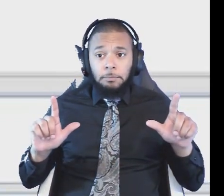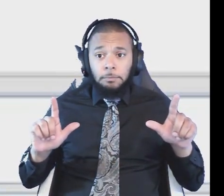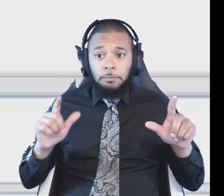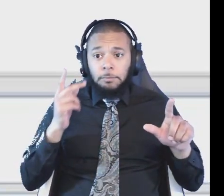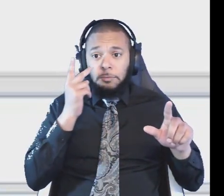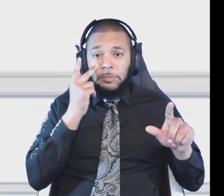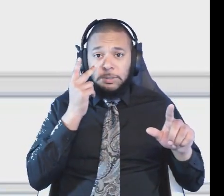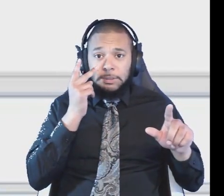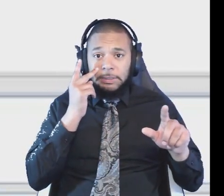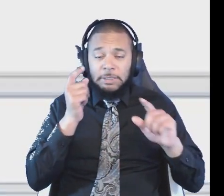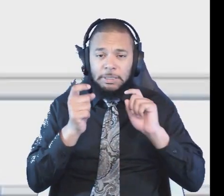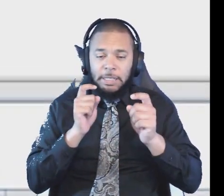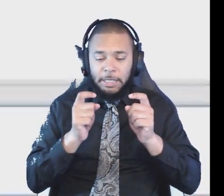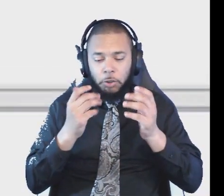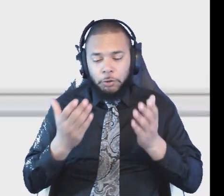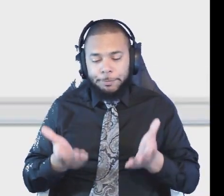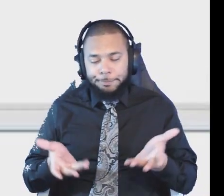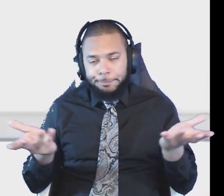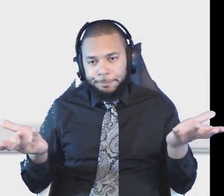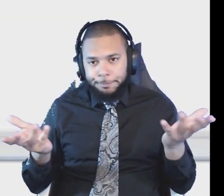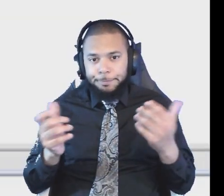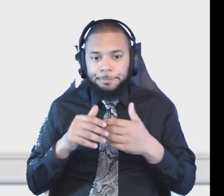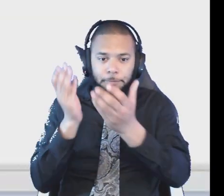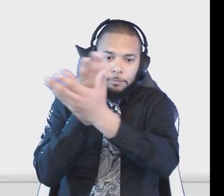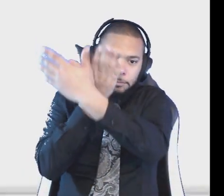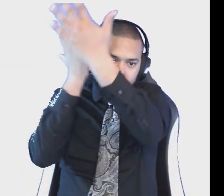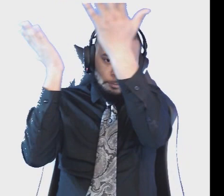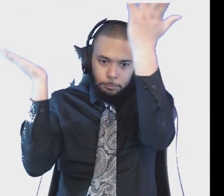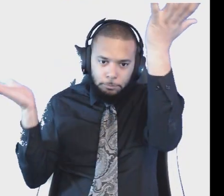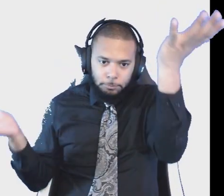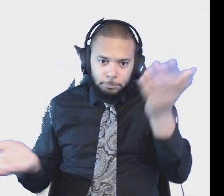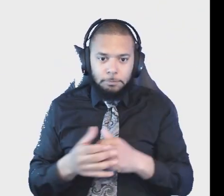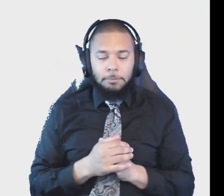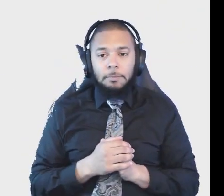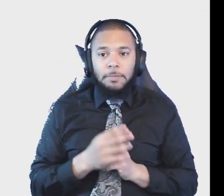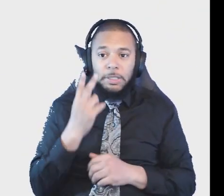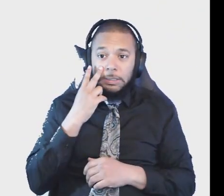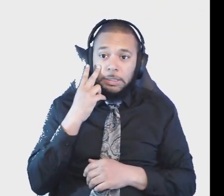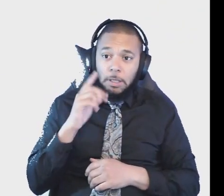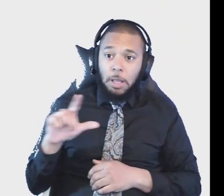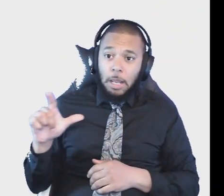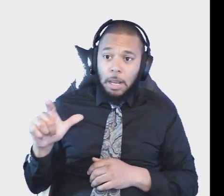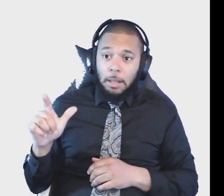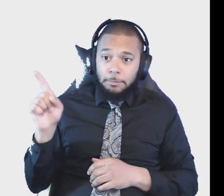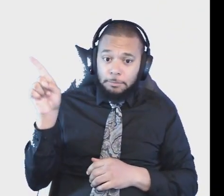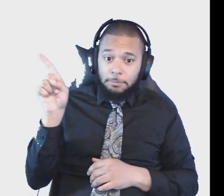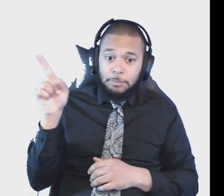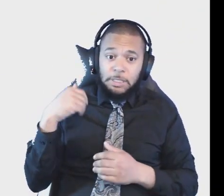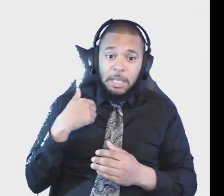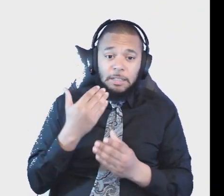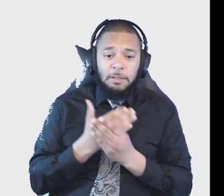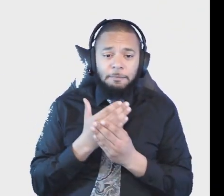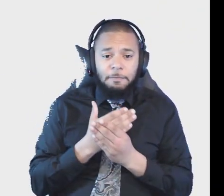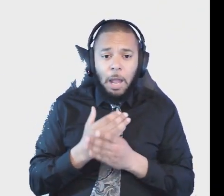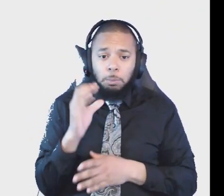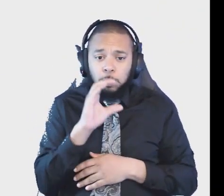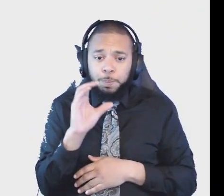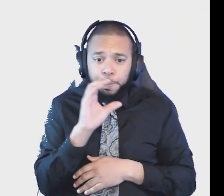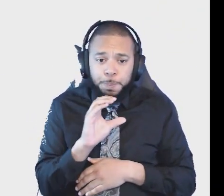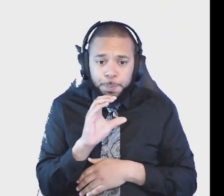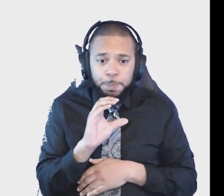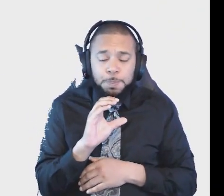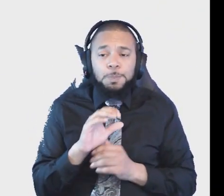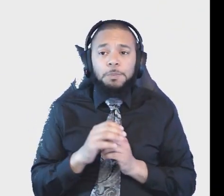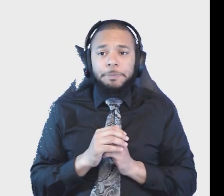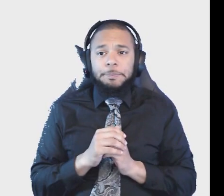JGrasp editor. Notice that on the left side I have a file browser that works like